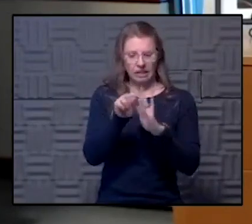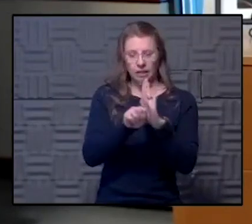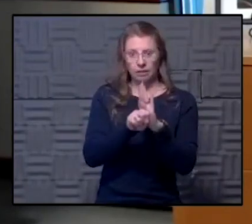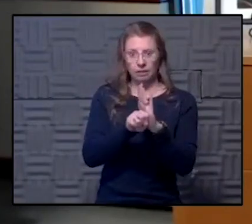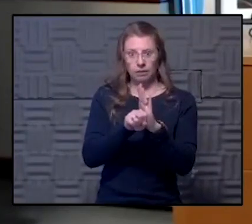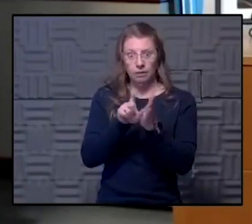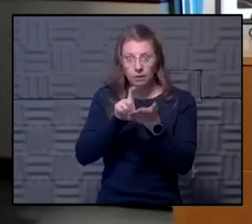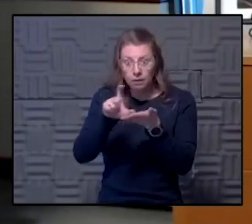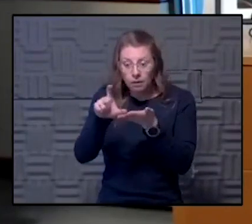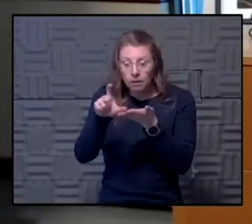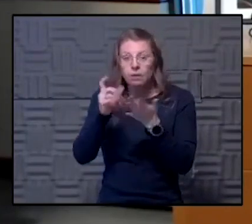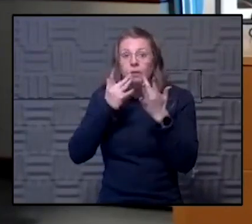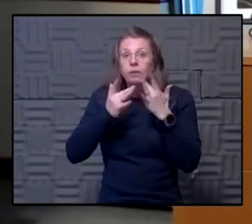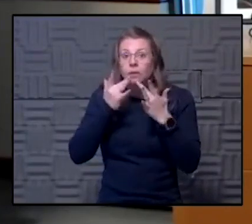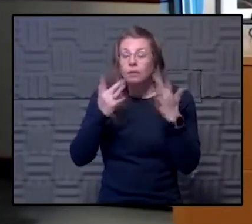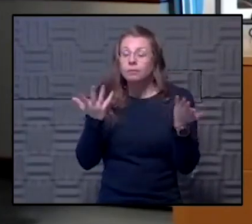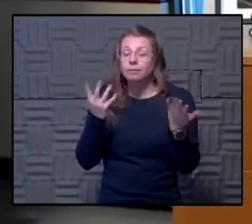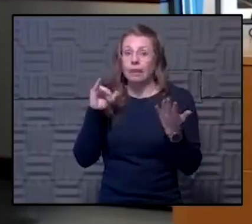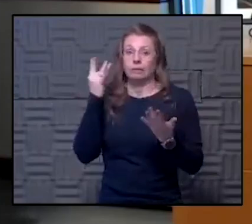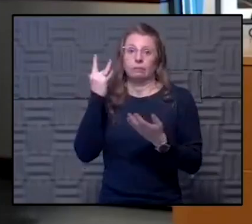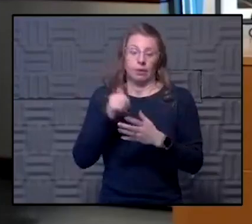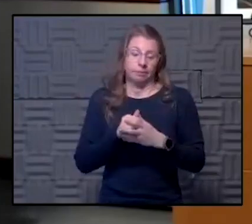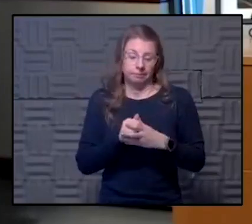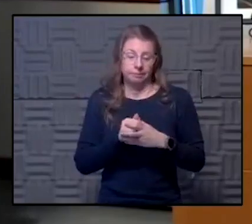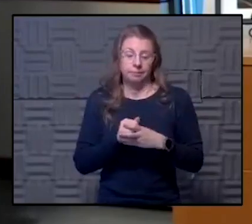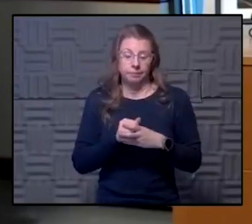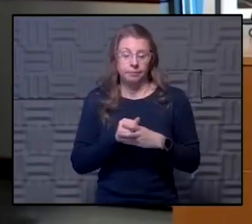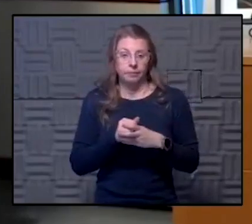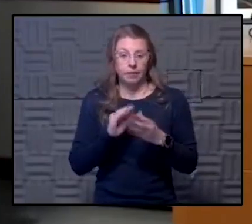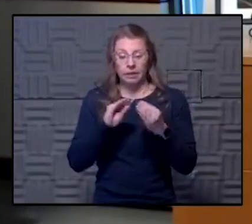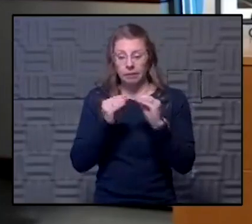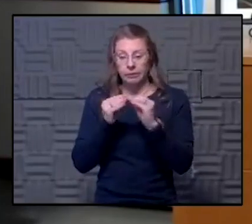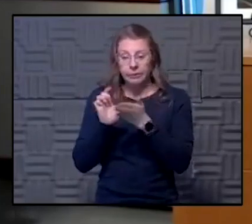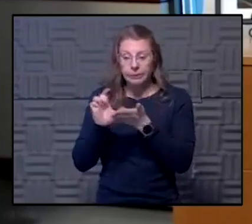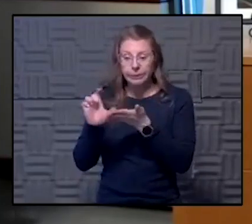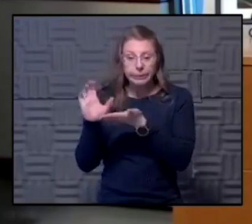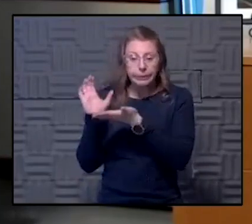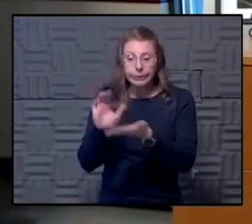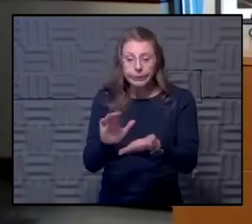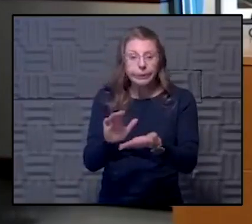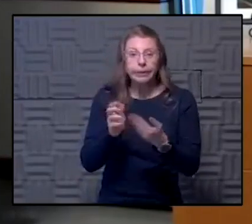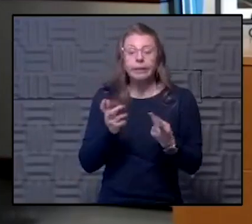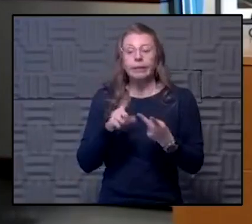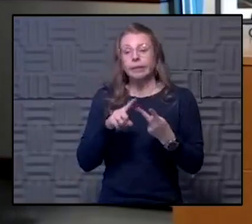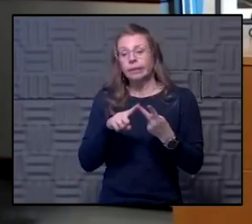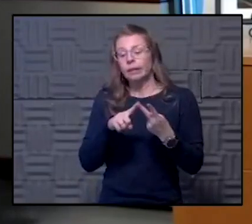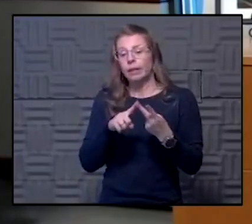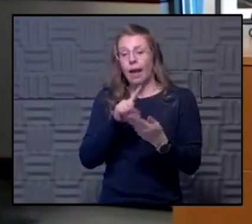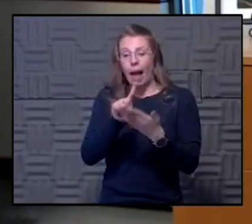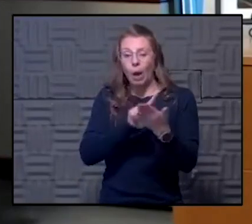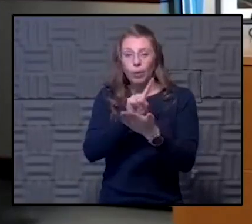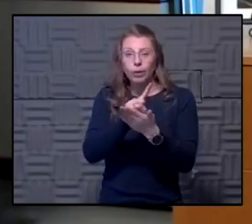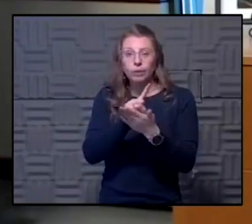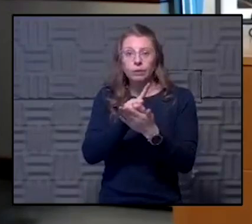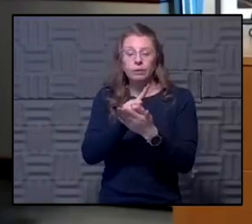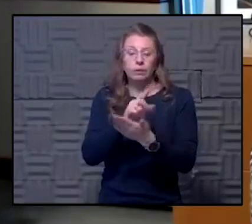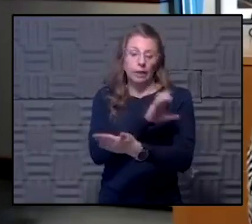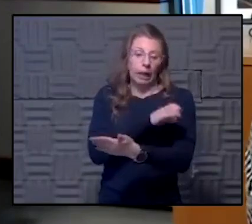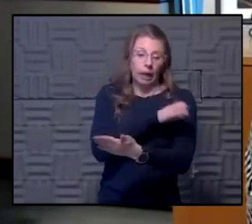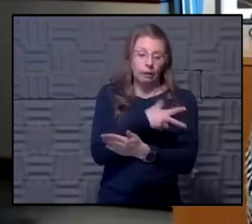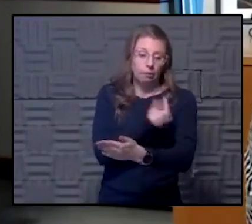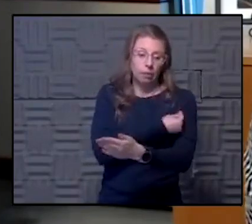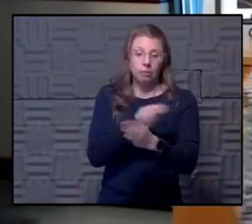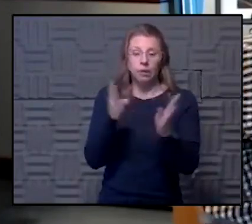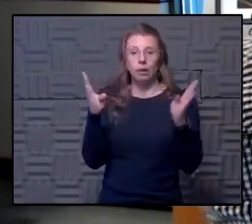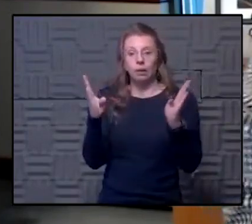vaccine. And that's why it's in smaller numbers, smaller office hours, smaller vaccine clinic hours. Why do we call it the